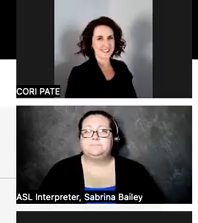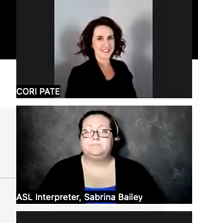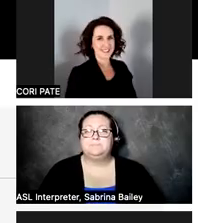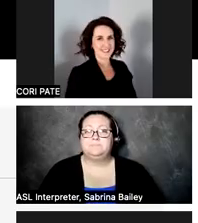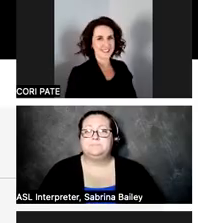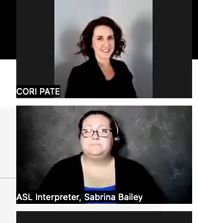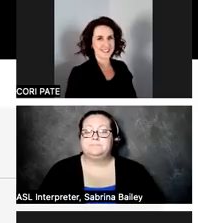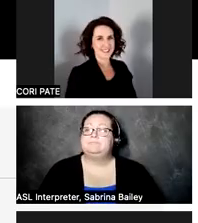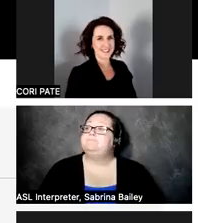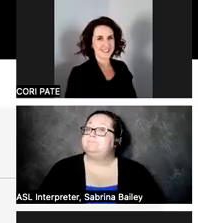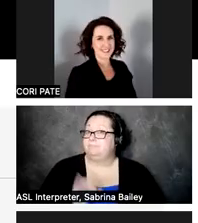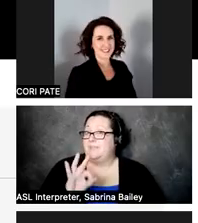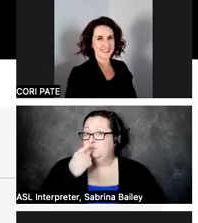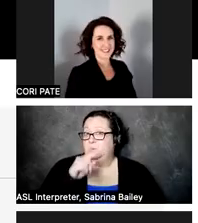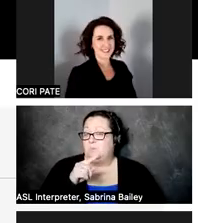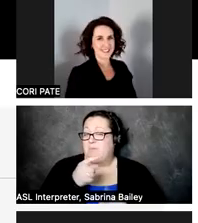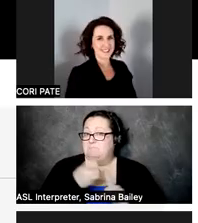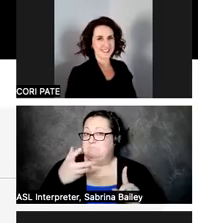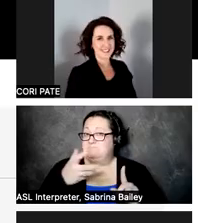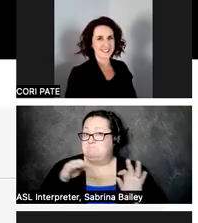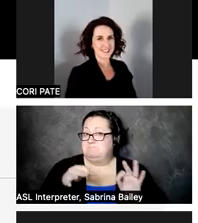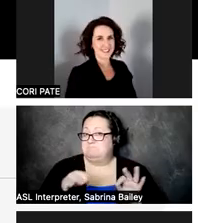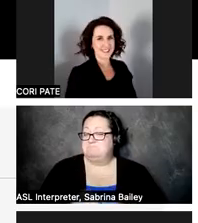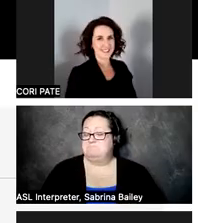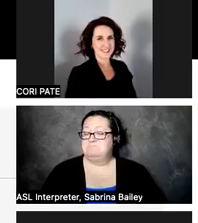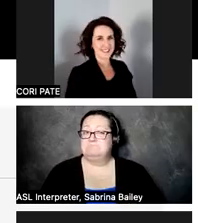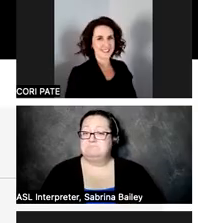And if so, would you mind explaining that to us?